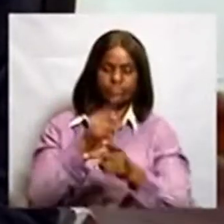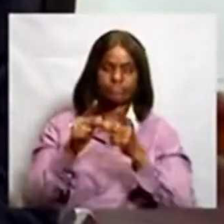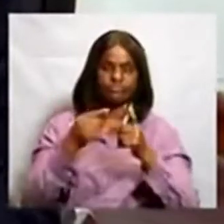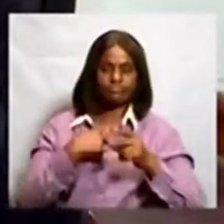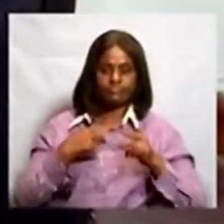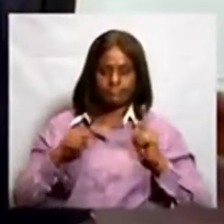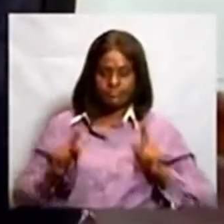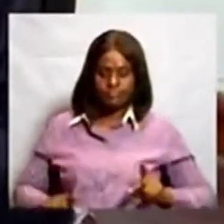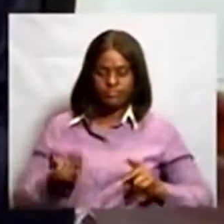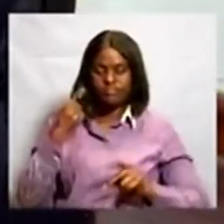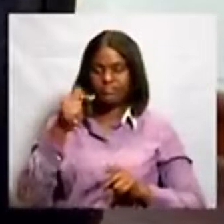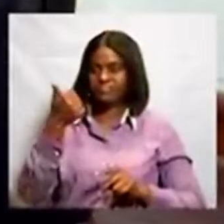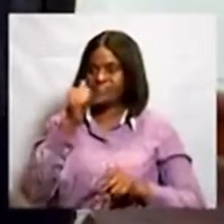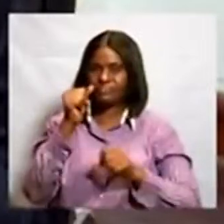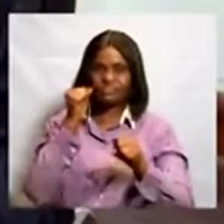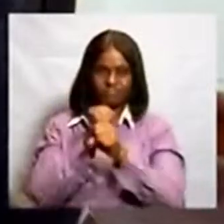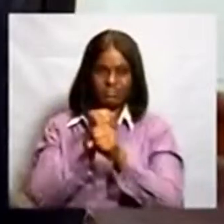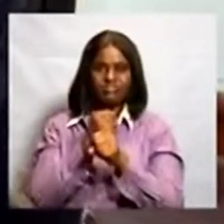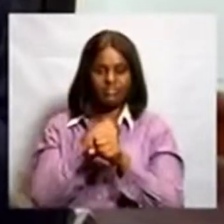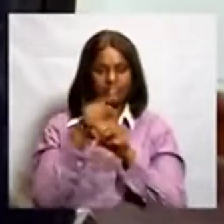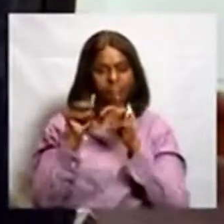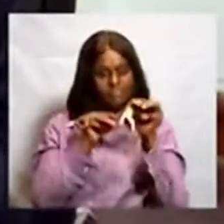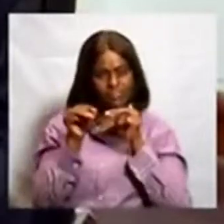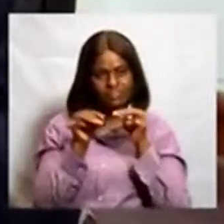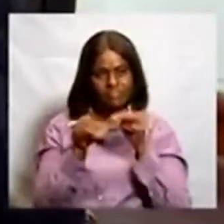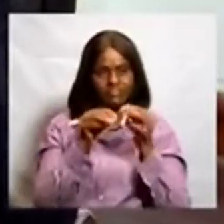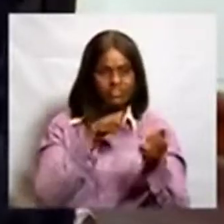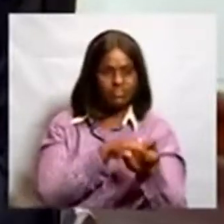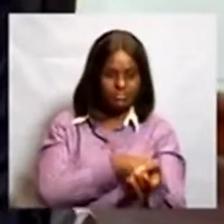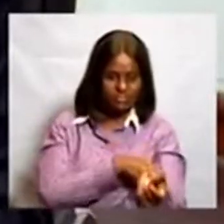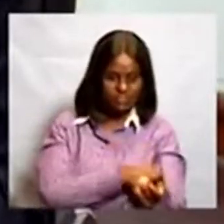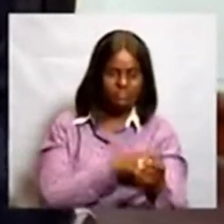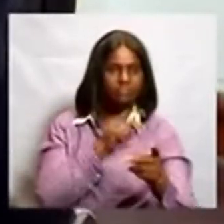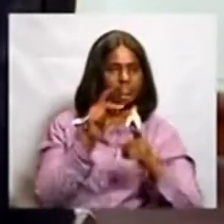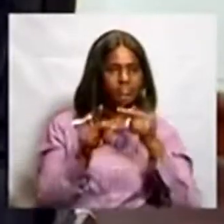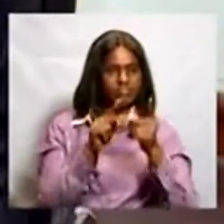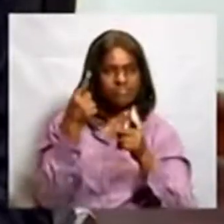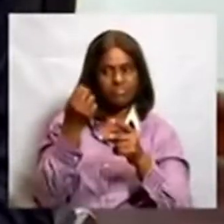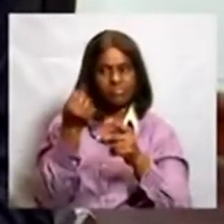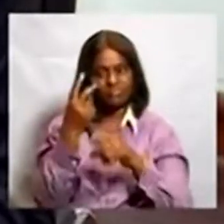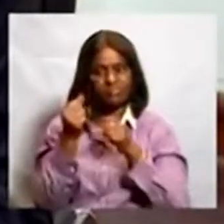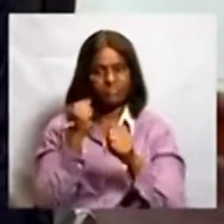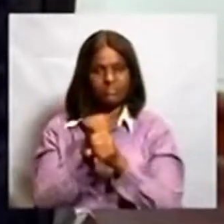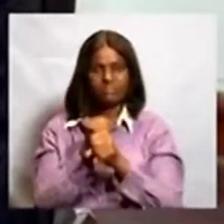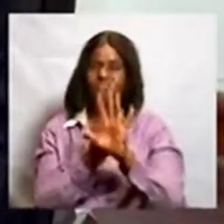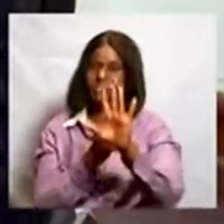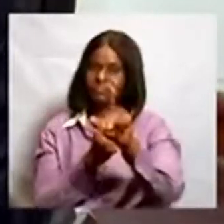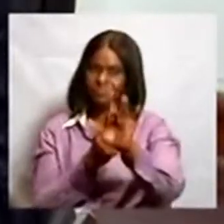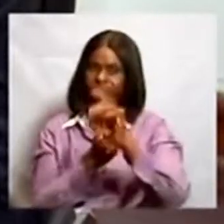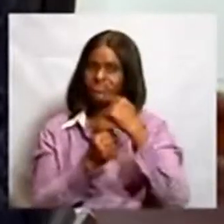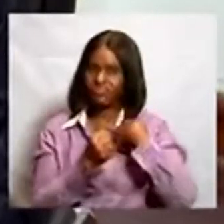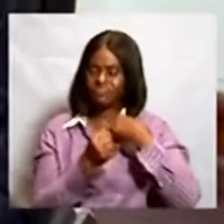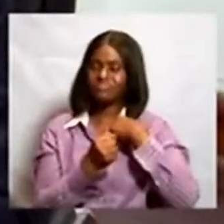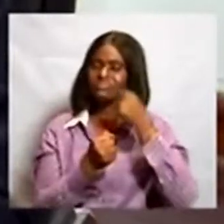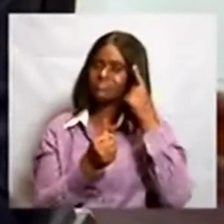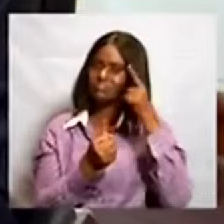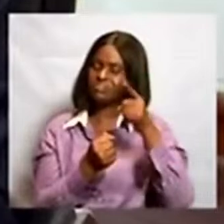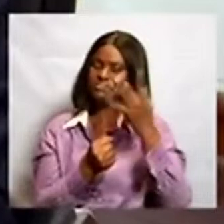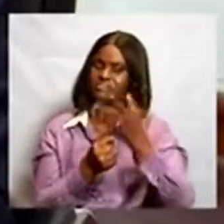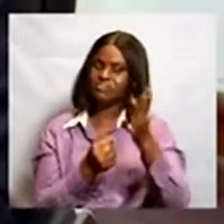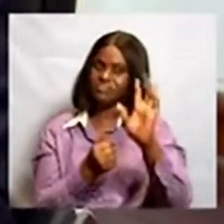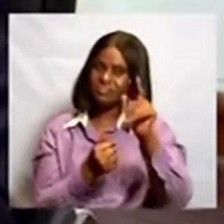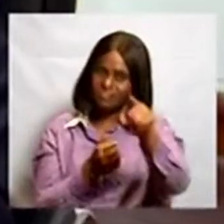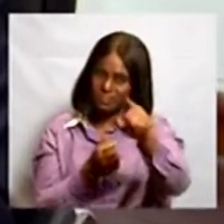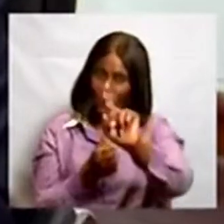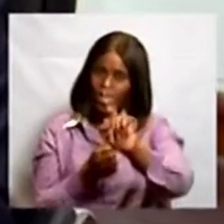personally for 10 years, and I managed an examination process for 12 years. So I understand these things. Thank